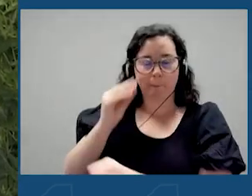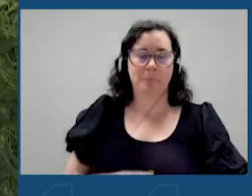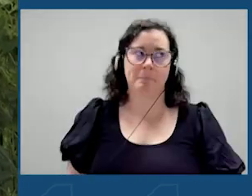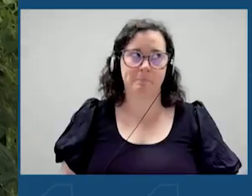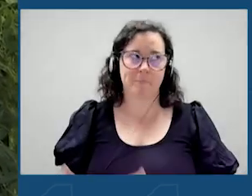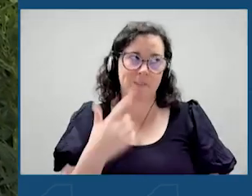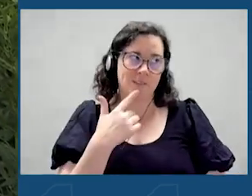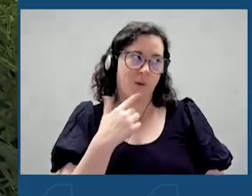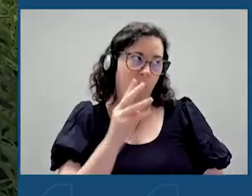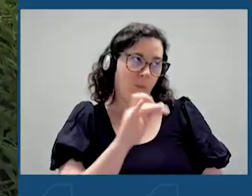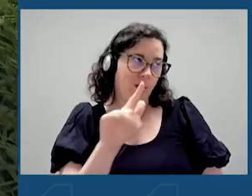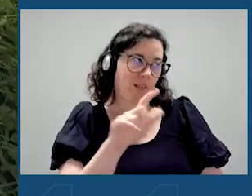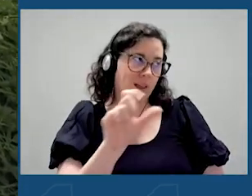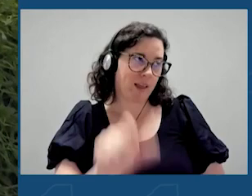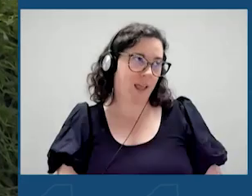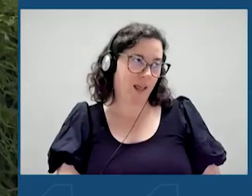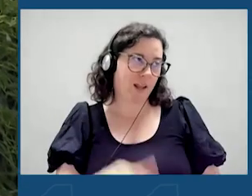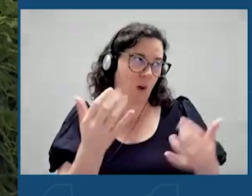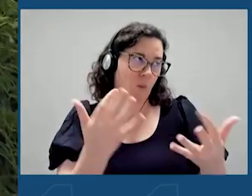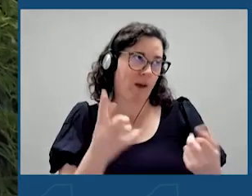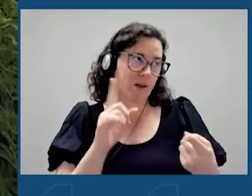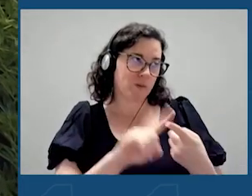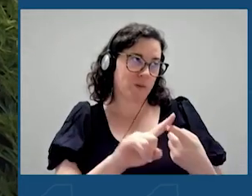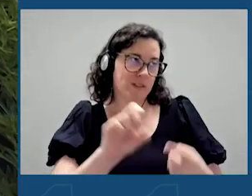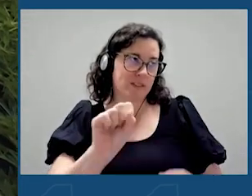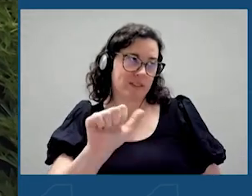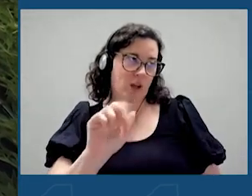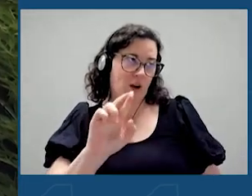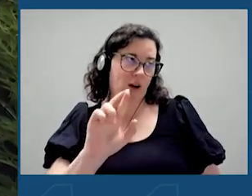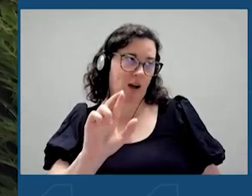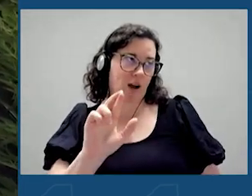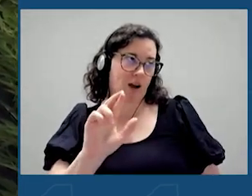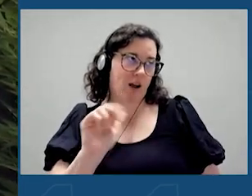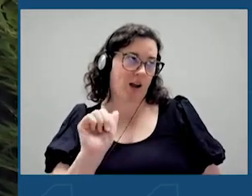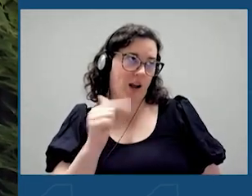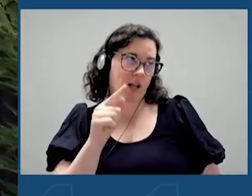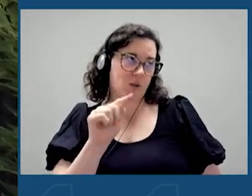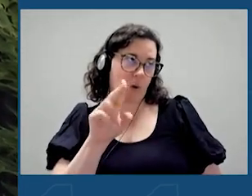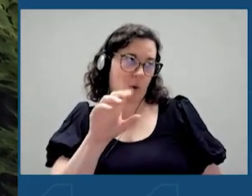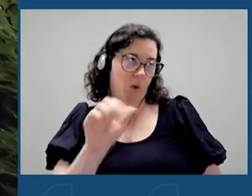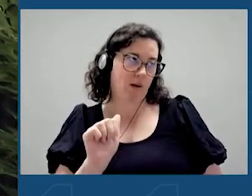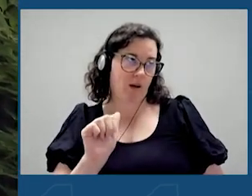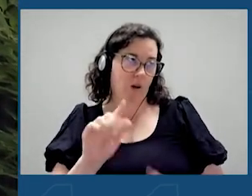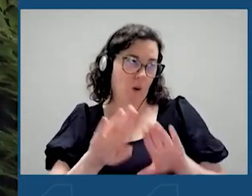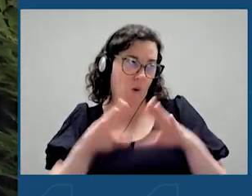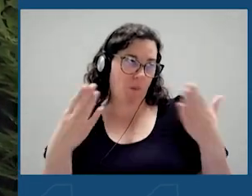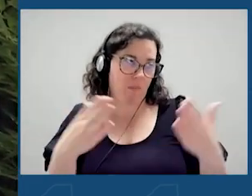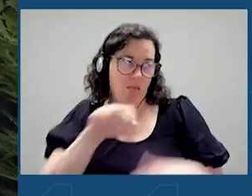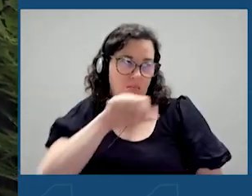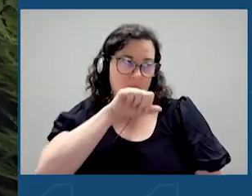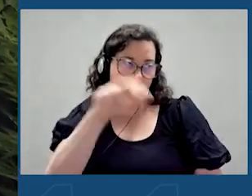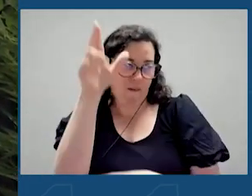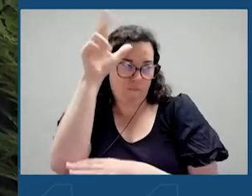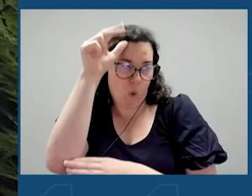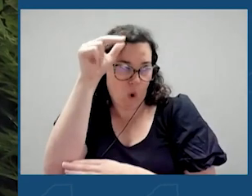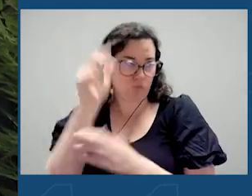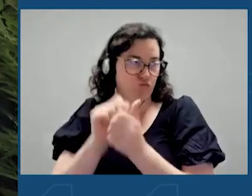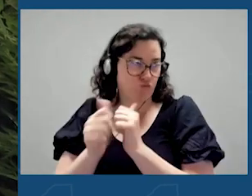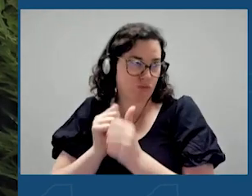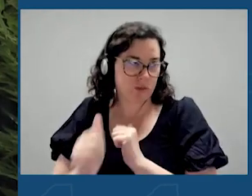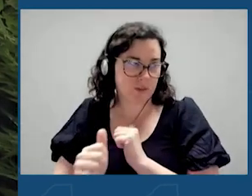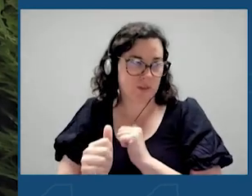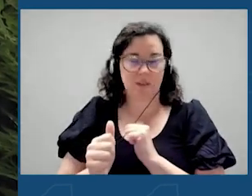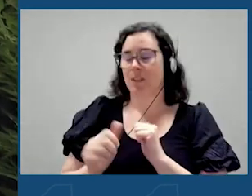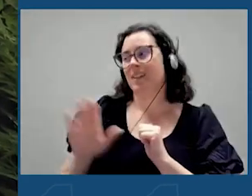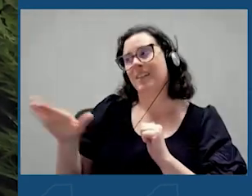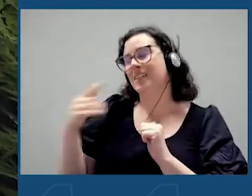opens because she loves horse racing? And she said, how about another month or so? So I said, listen, we have a trifecta today. So I finally caught